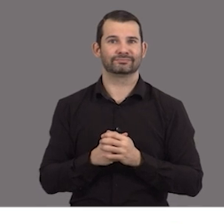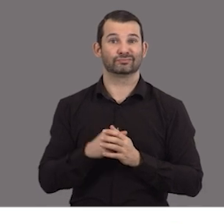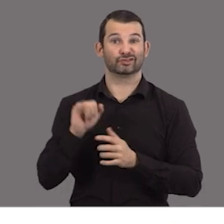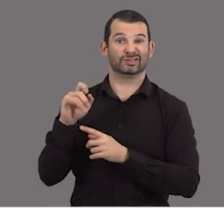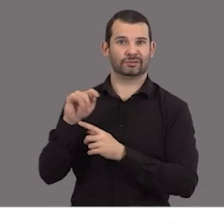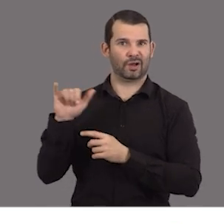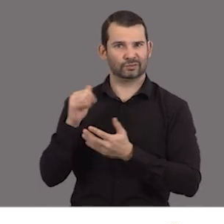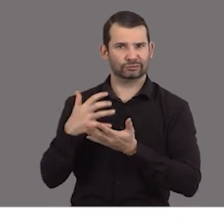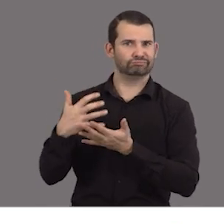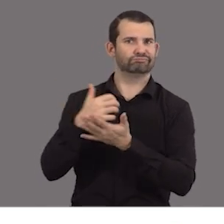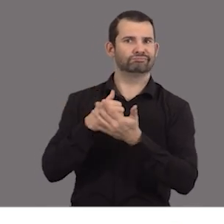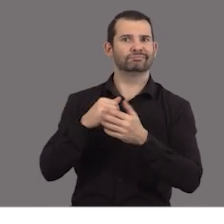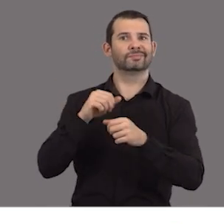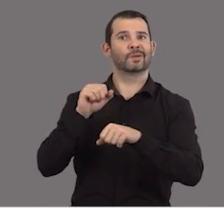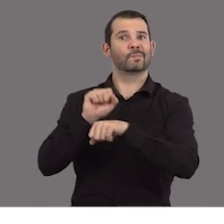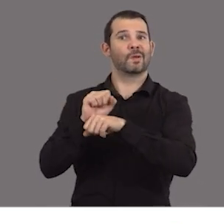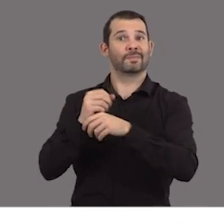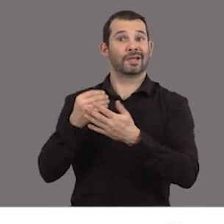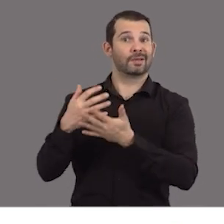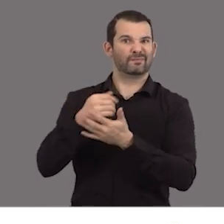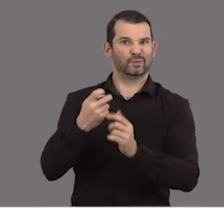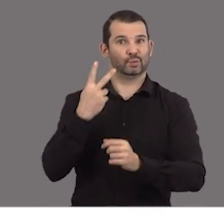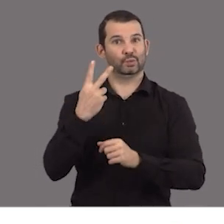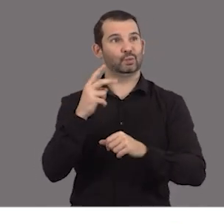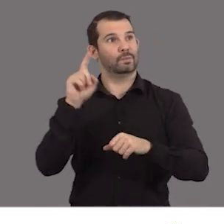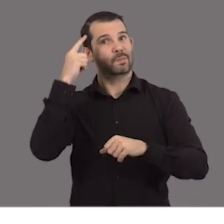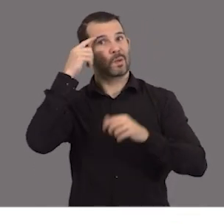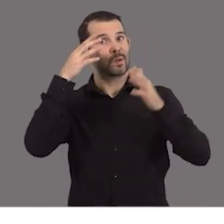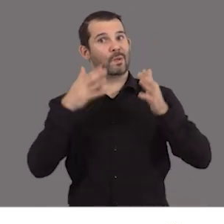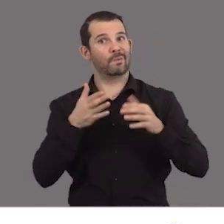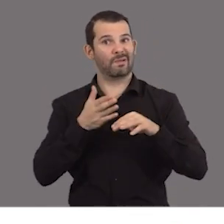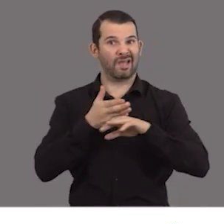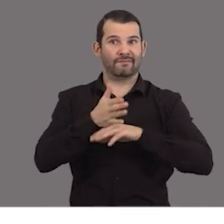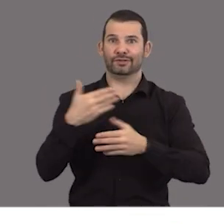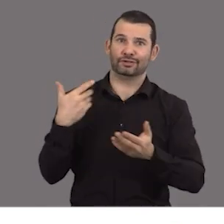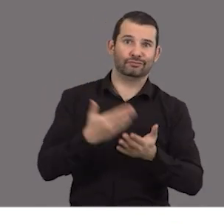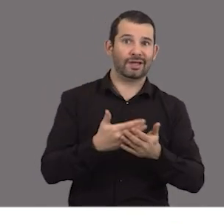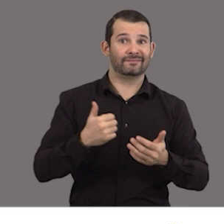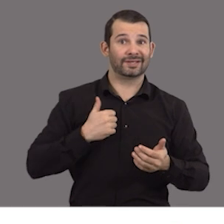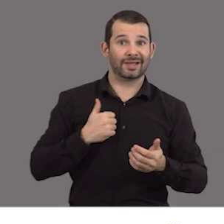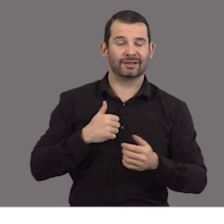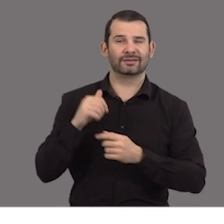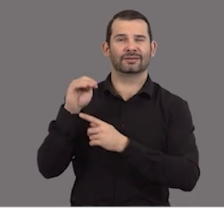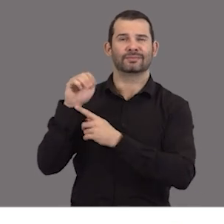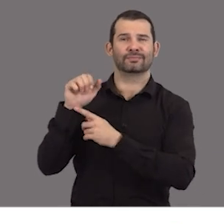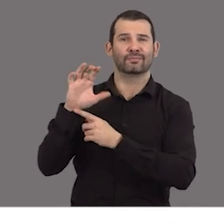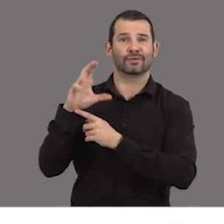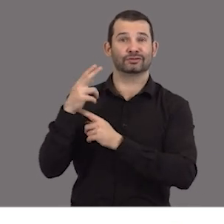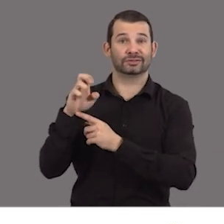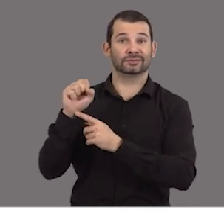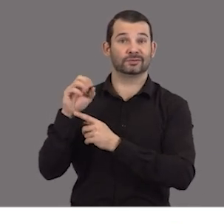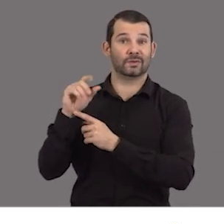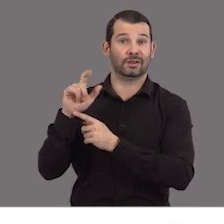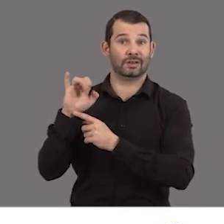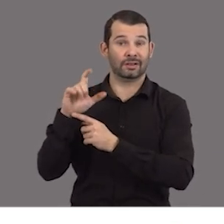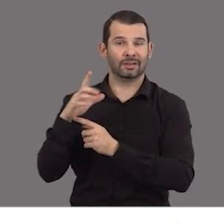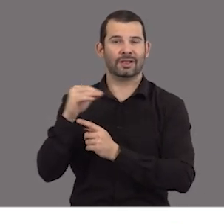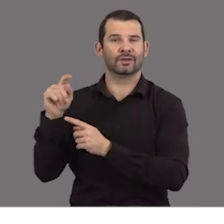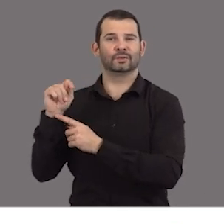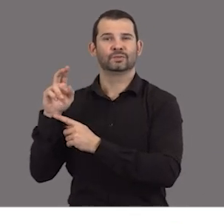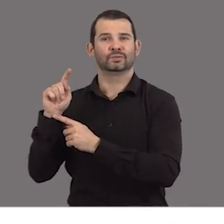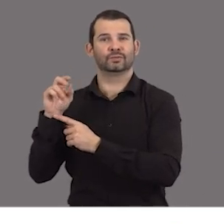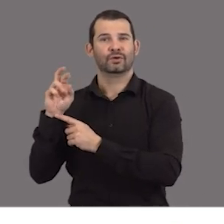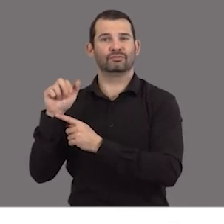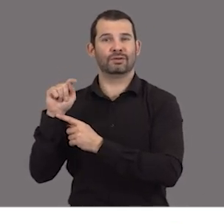Jeet also earned employment income from two employers after his arrival in Canada, Marché Soleil and Tutora